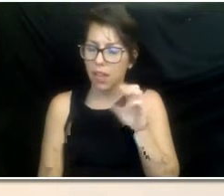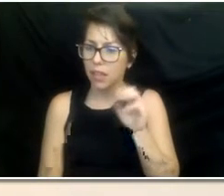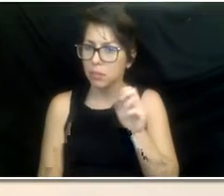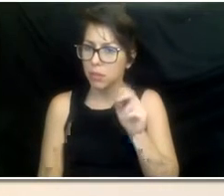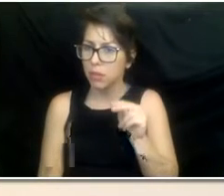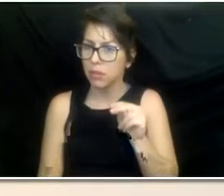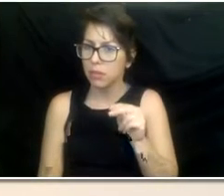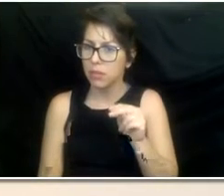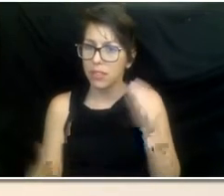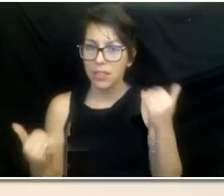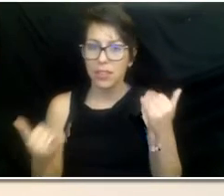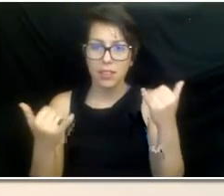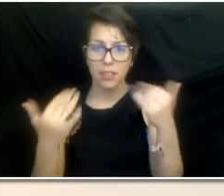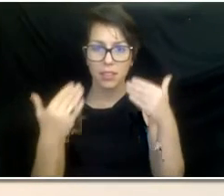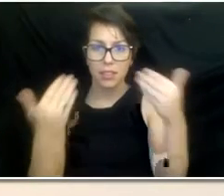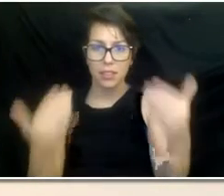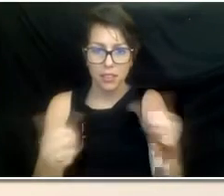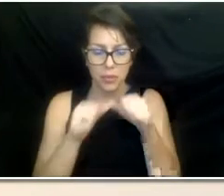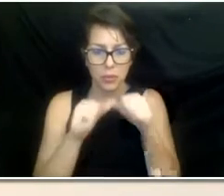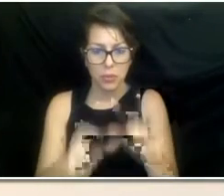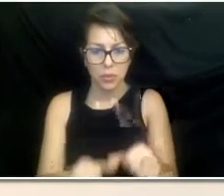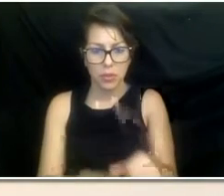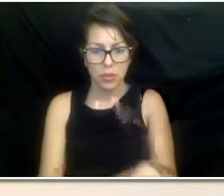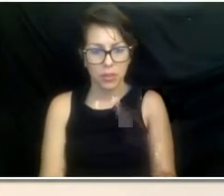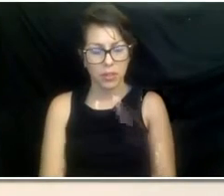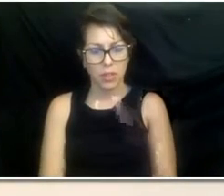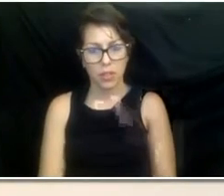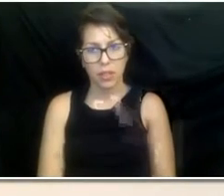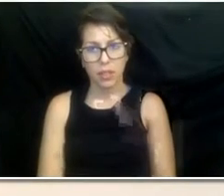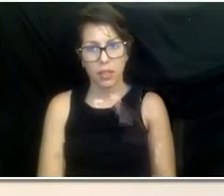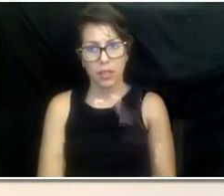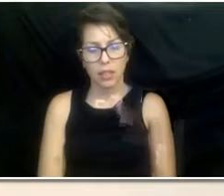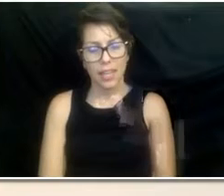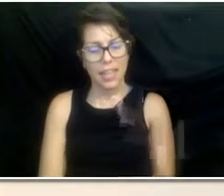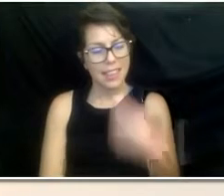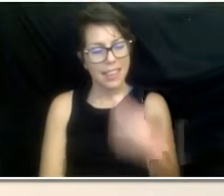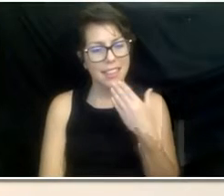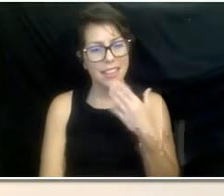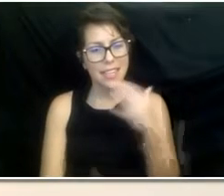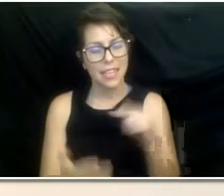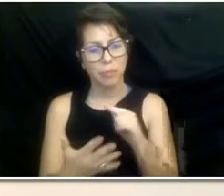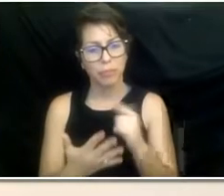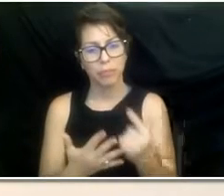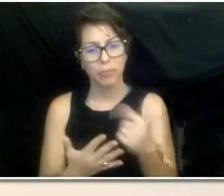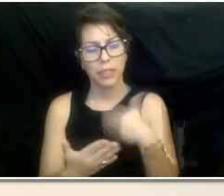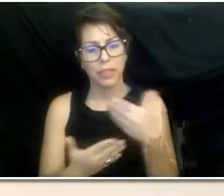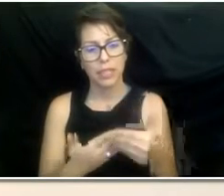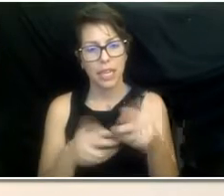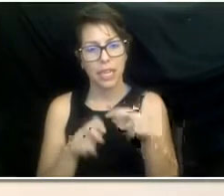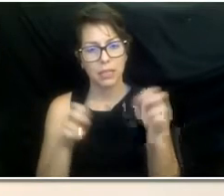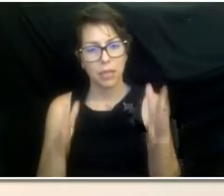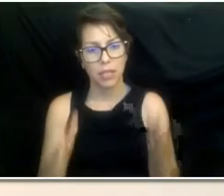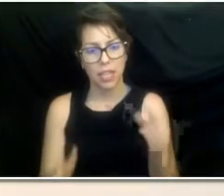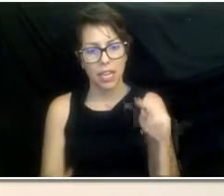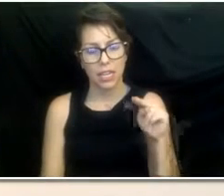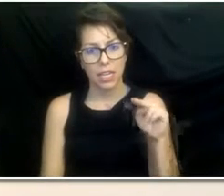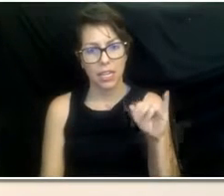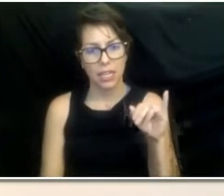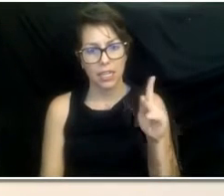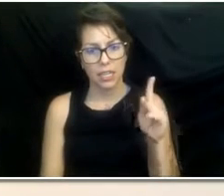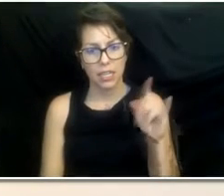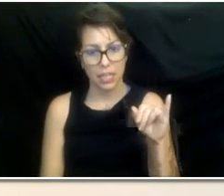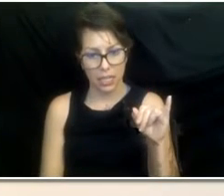chairs and administration who are on this call today I just want to S take a step back I know many of you have been on this call